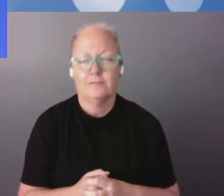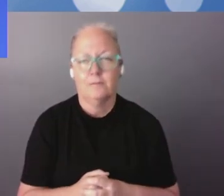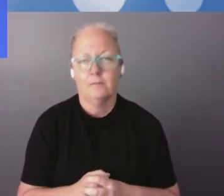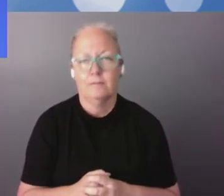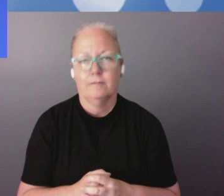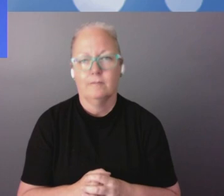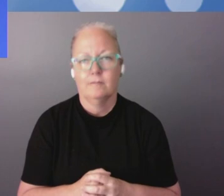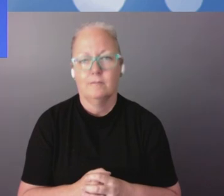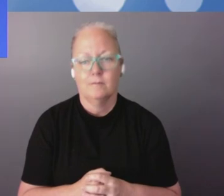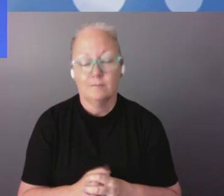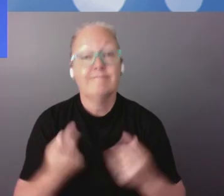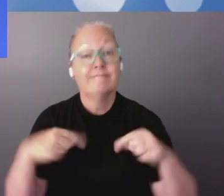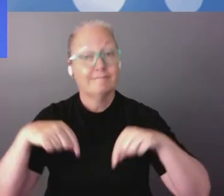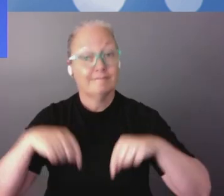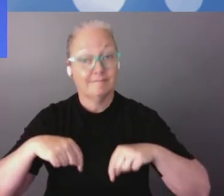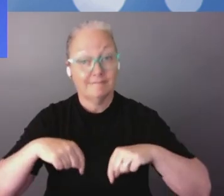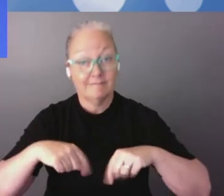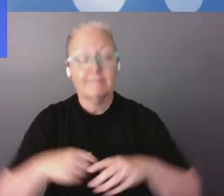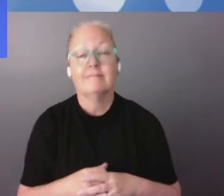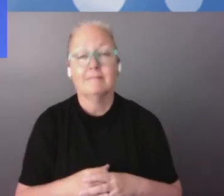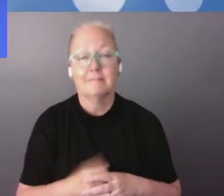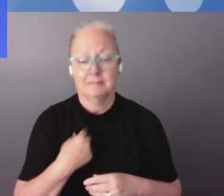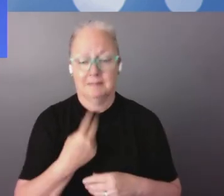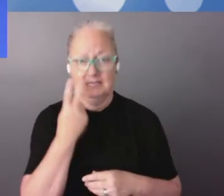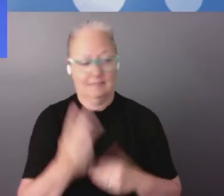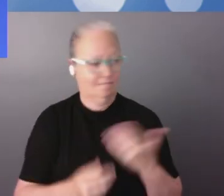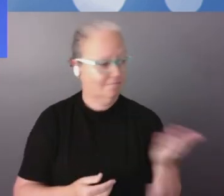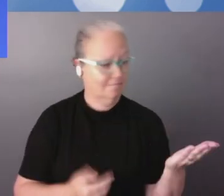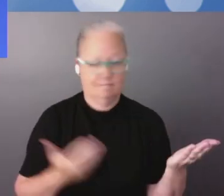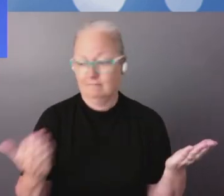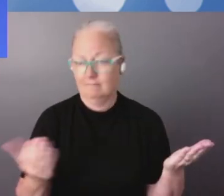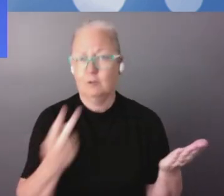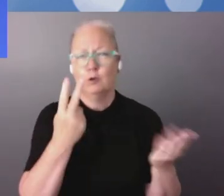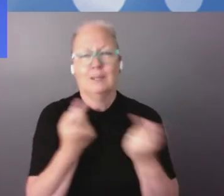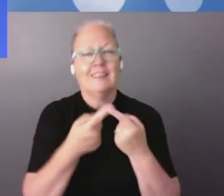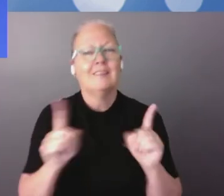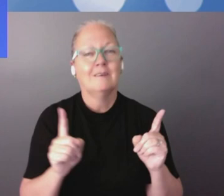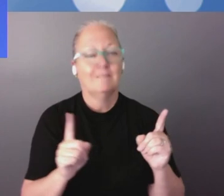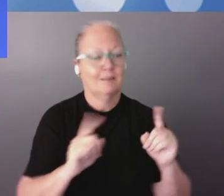And today, we can see both of these worlds merge.